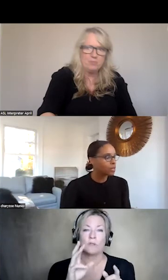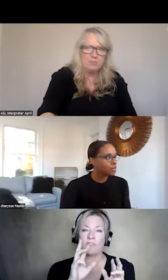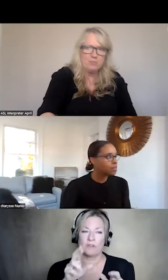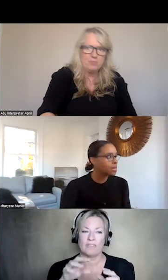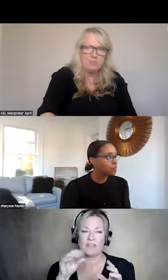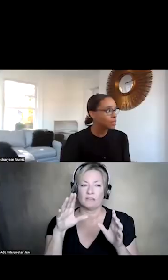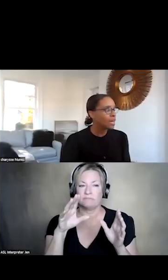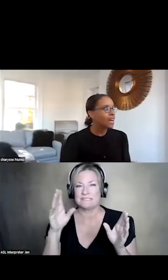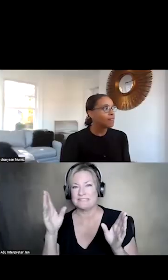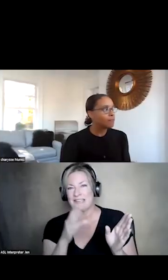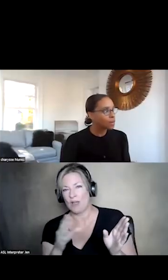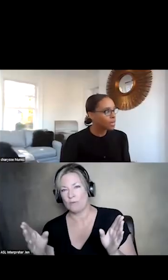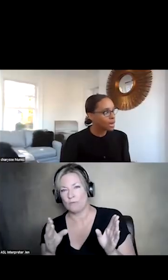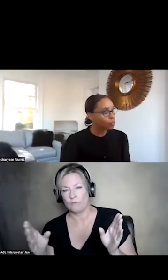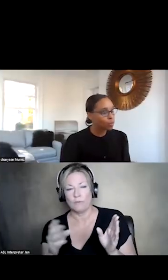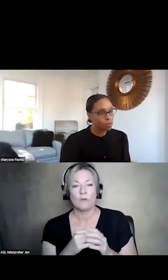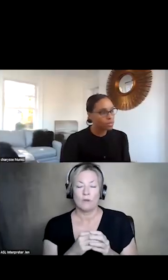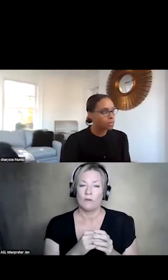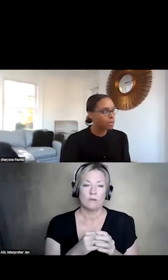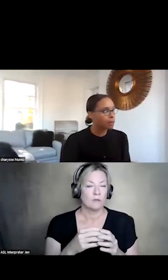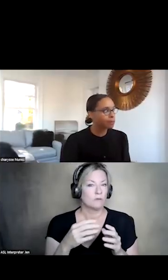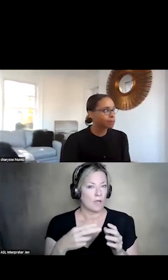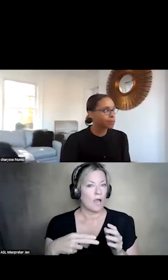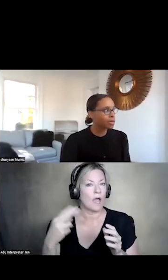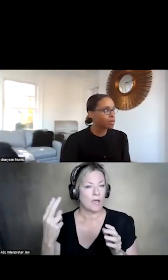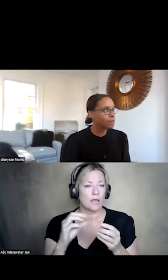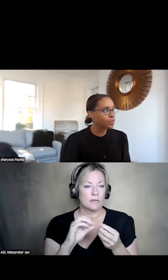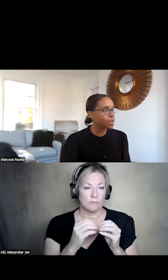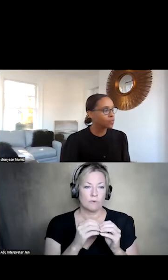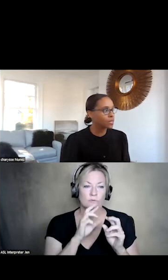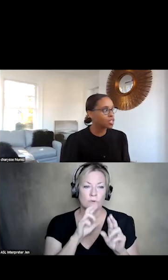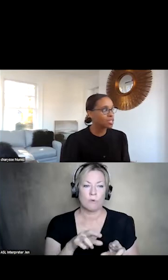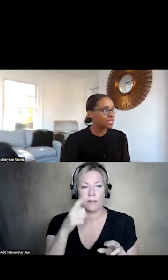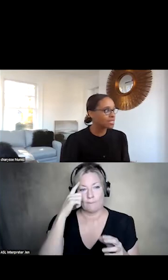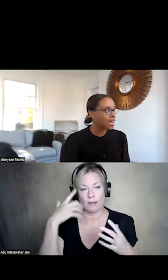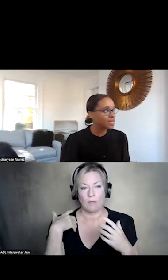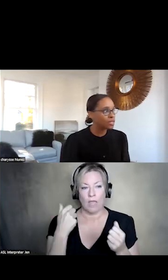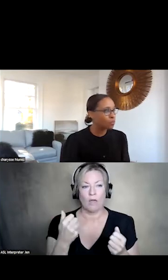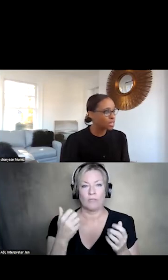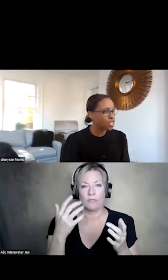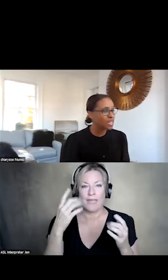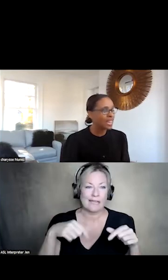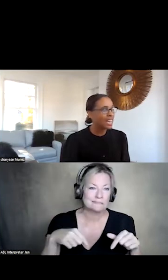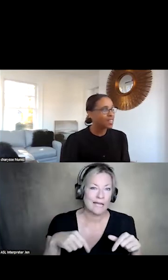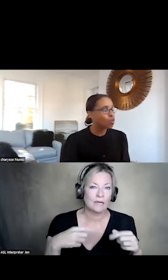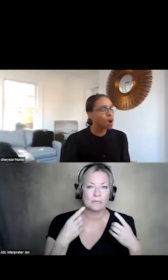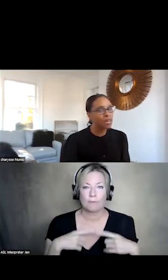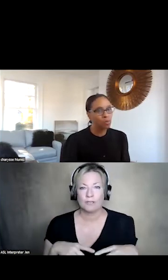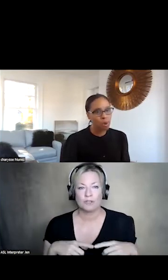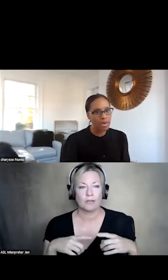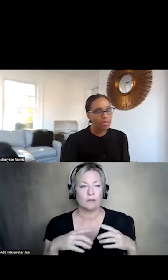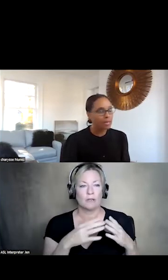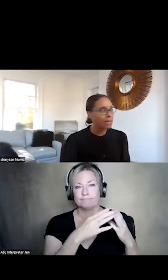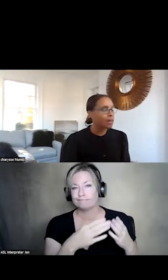down and dug in segment, very high reported mental health conditions, anxiety, depression, and a